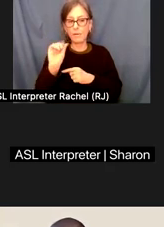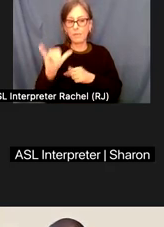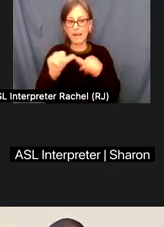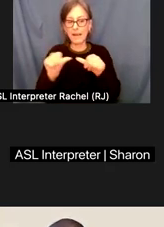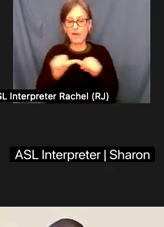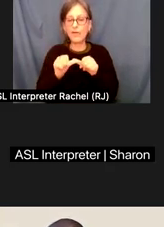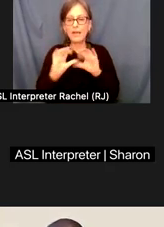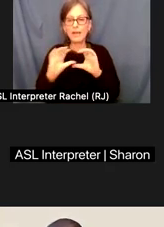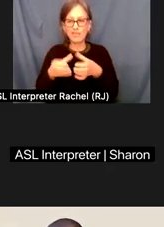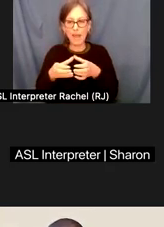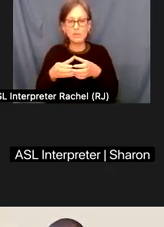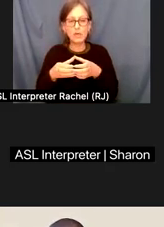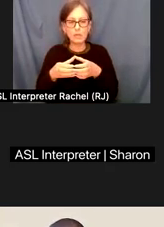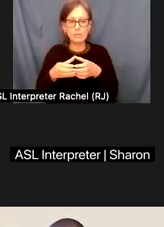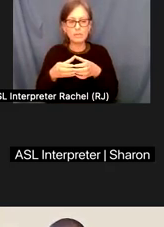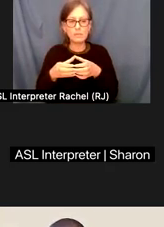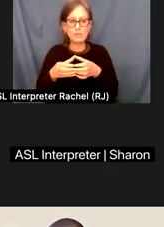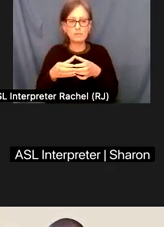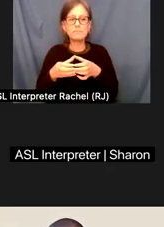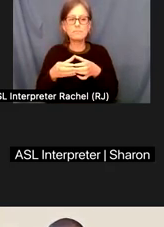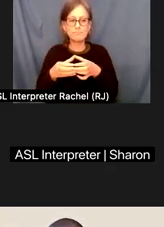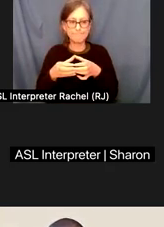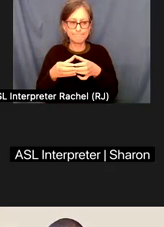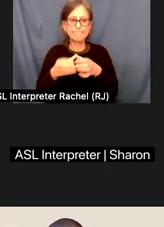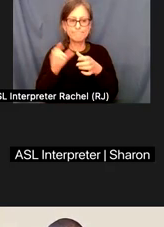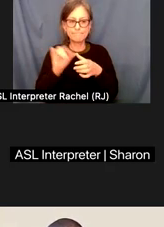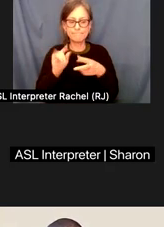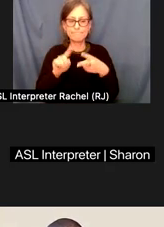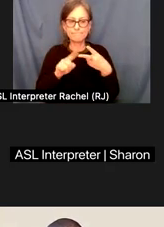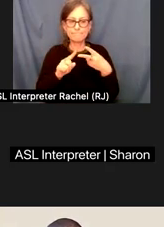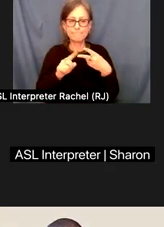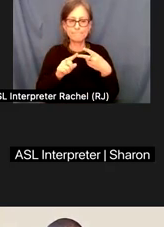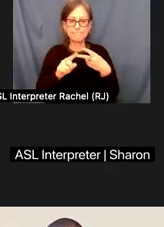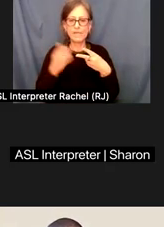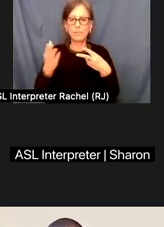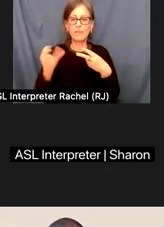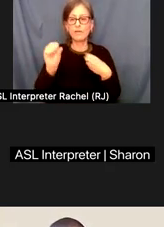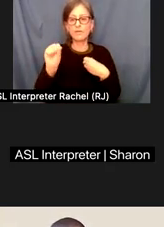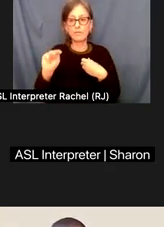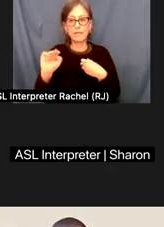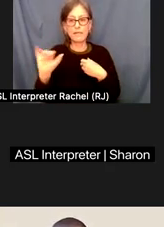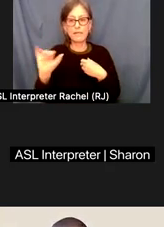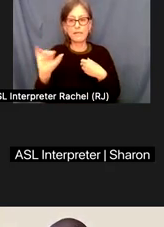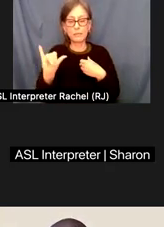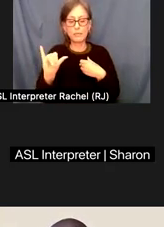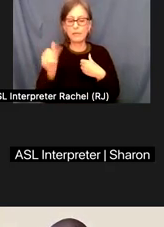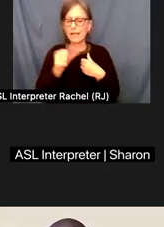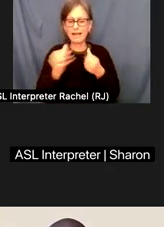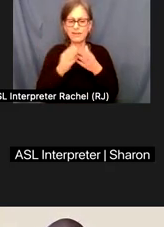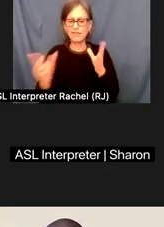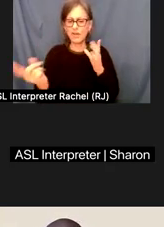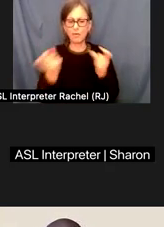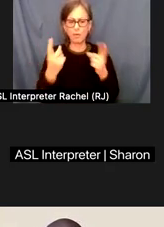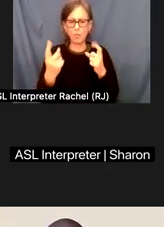chapter, Bay Area earthquakecountry.org, with us on social media. And any general questions at any